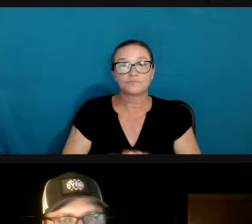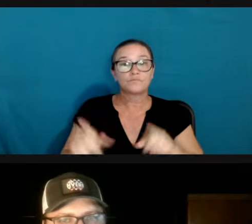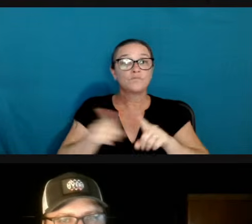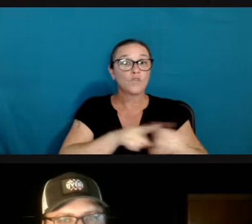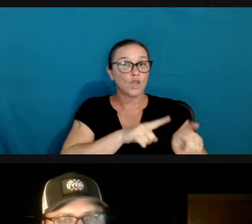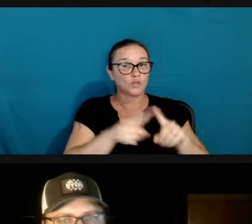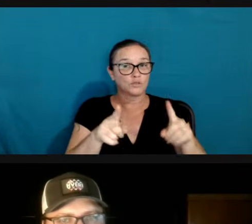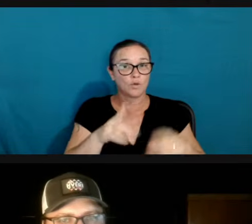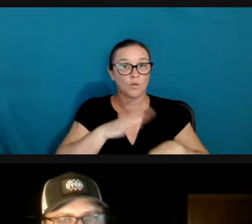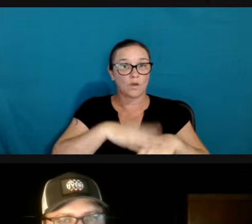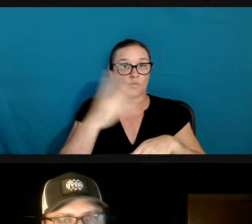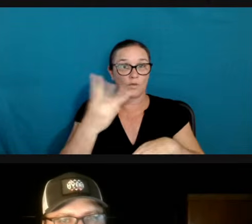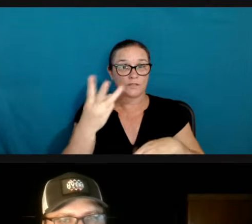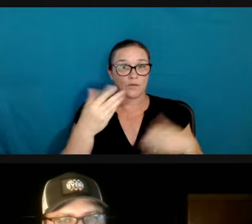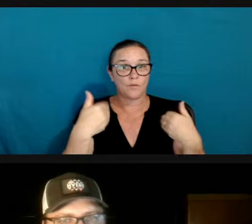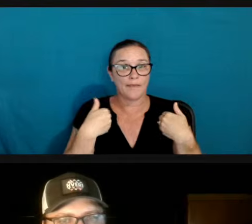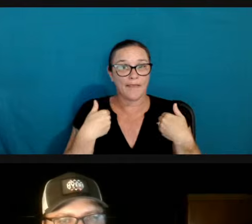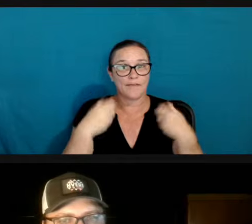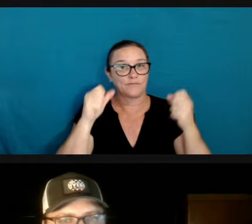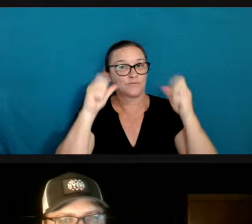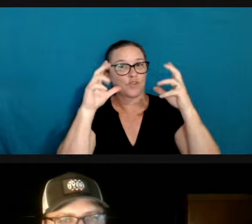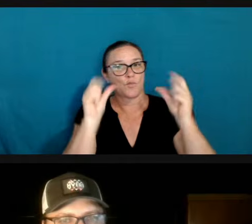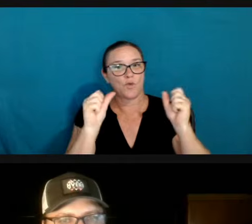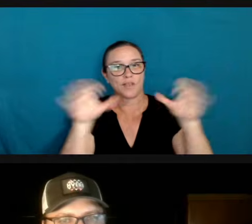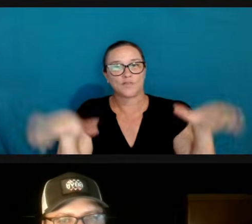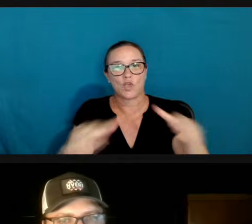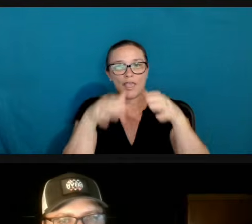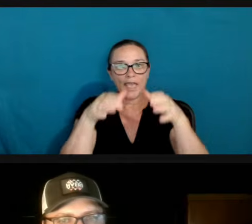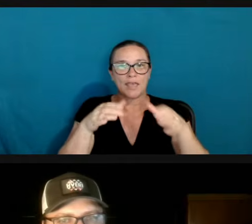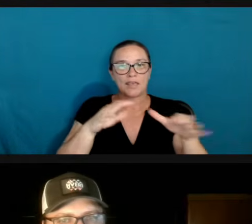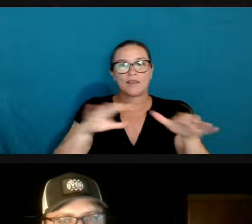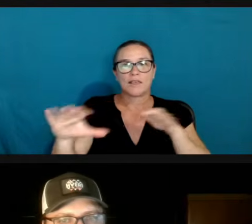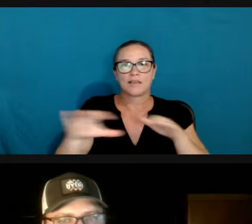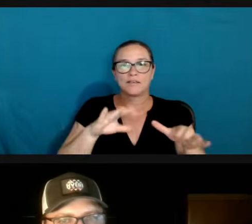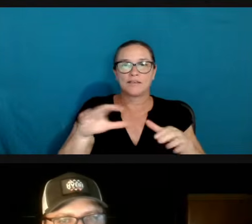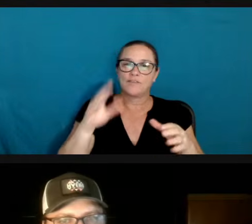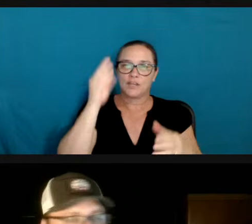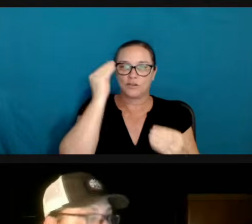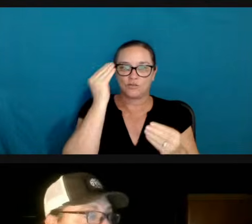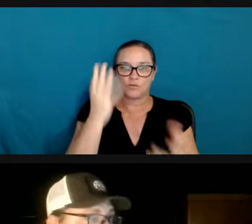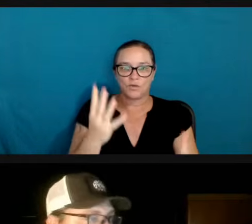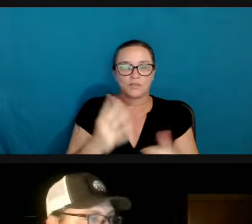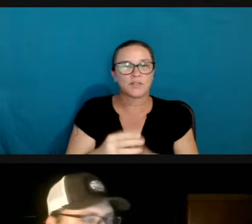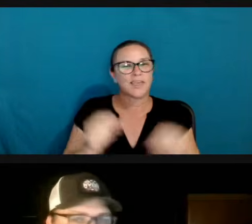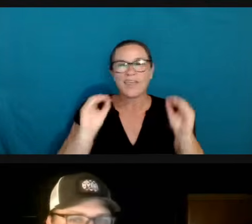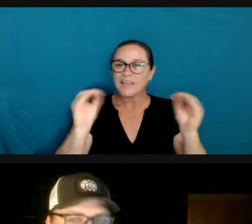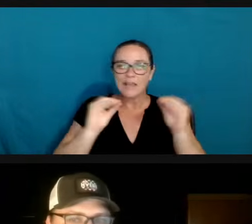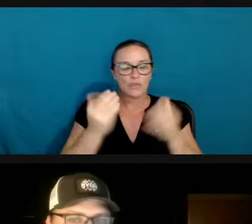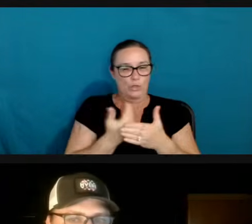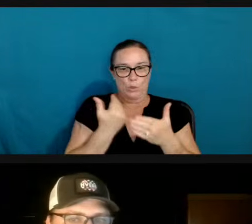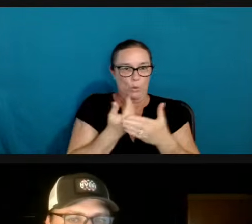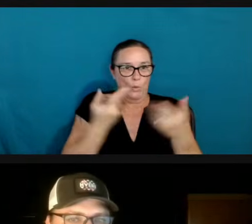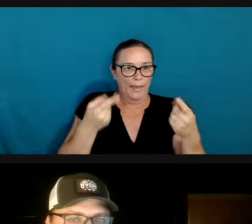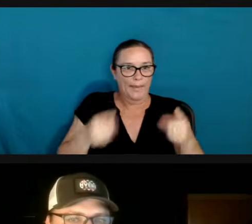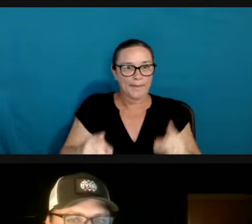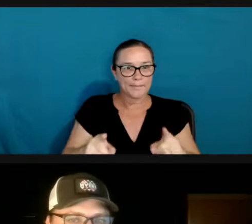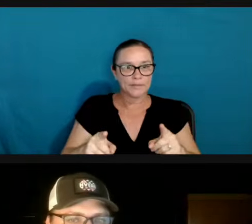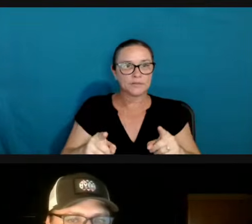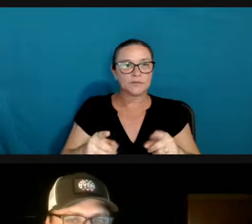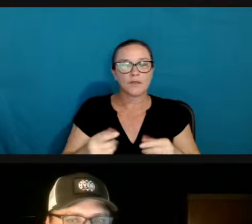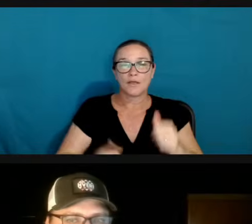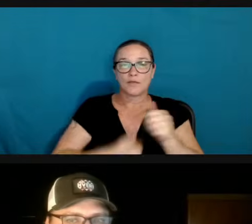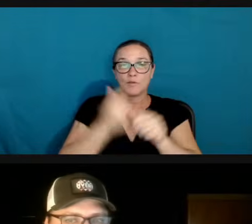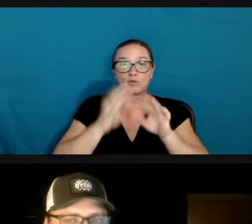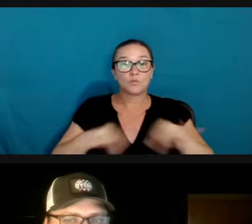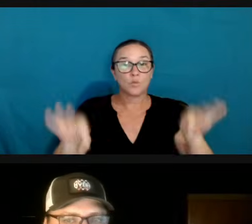Wednesday a surprise volcanic activity notice issued, and nothing new actually happened. The most important thing